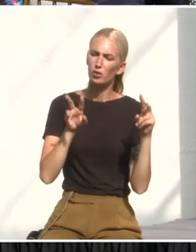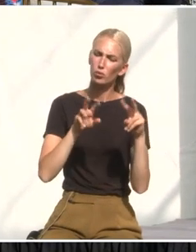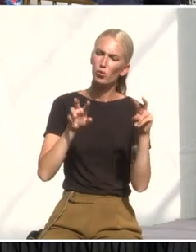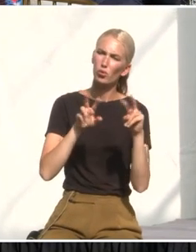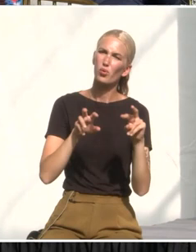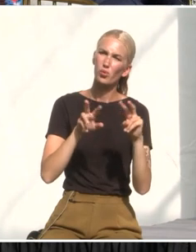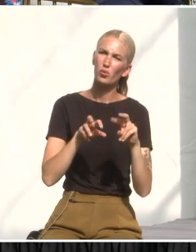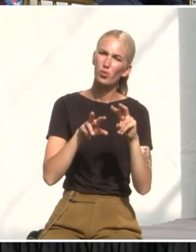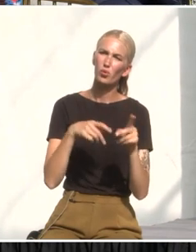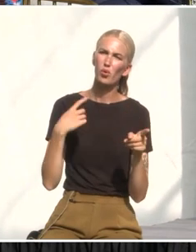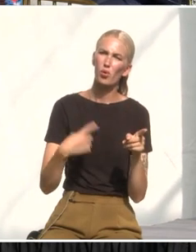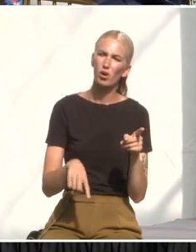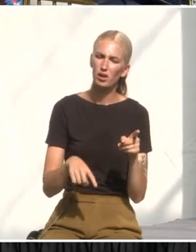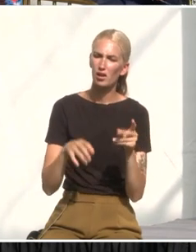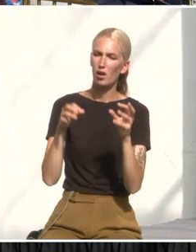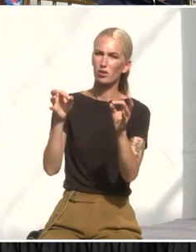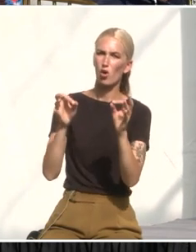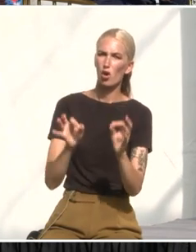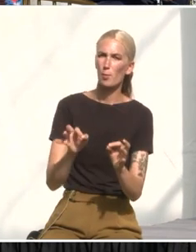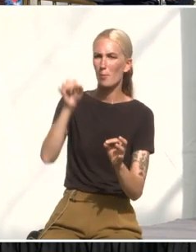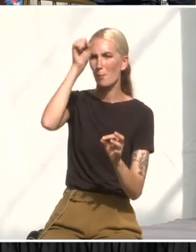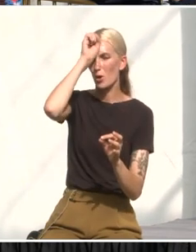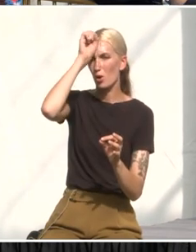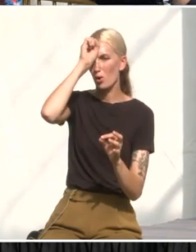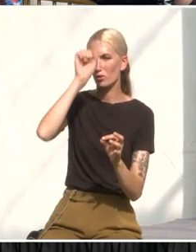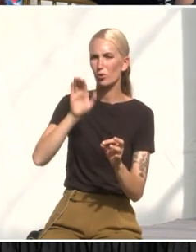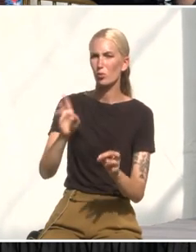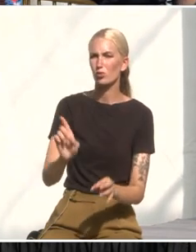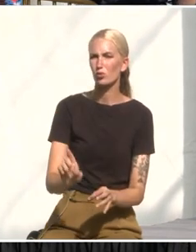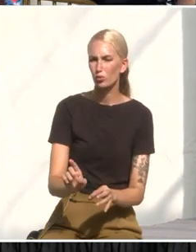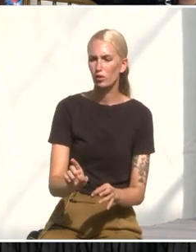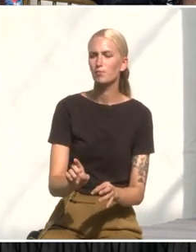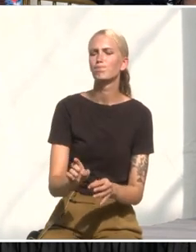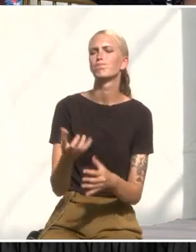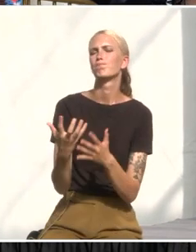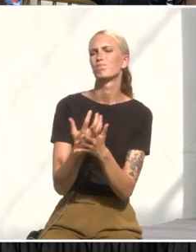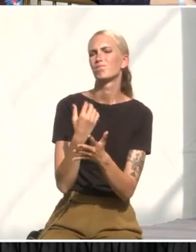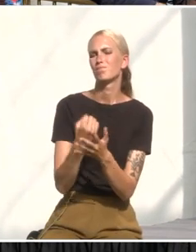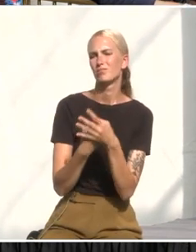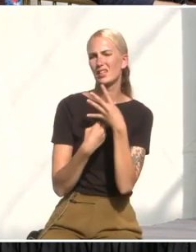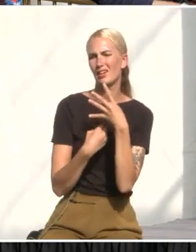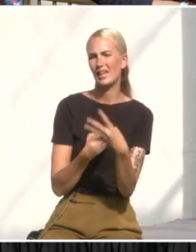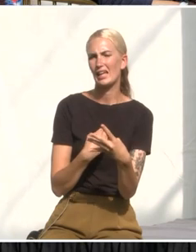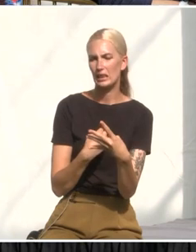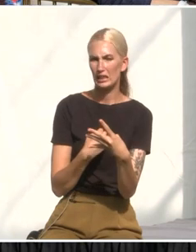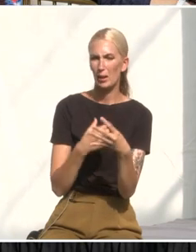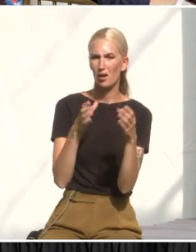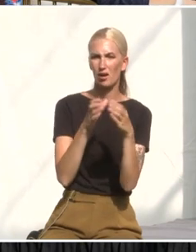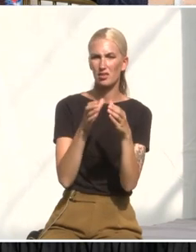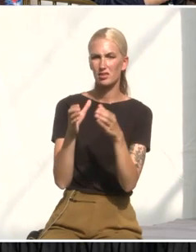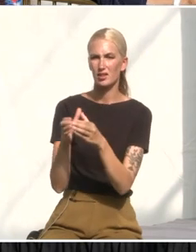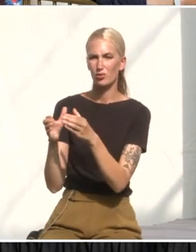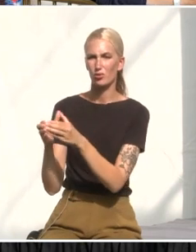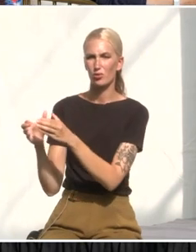on the norms affecting boys. And they came up with four like main categories, and